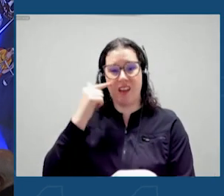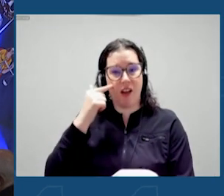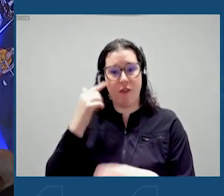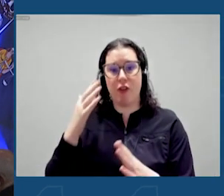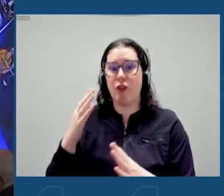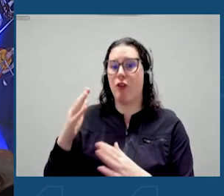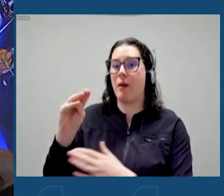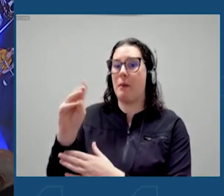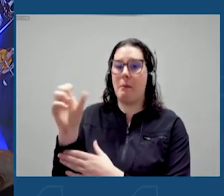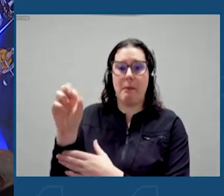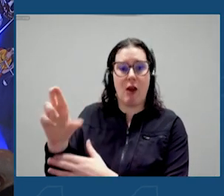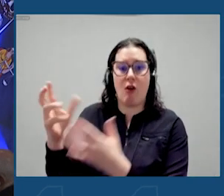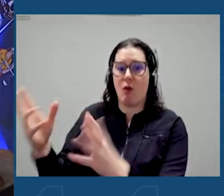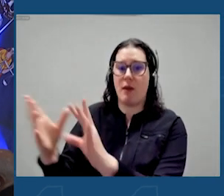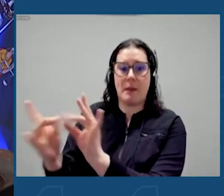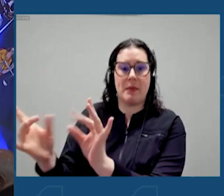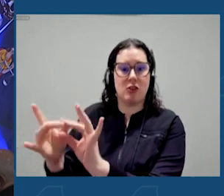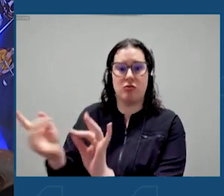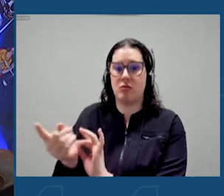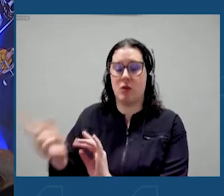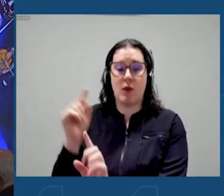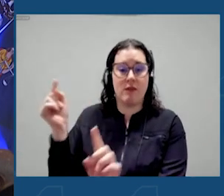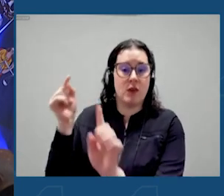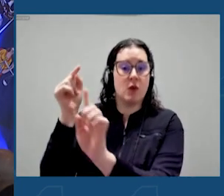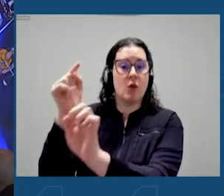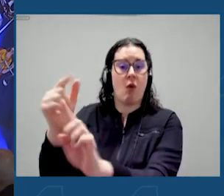said. We have a goal of getting to